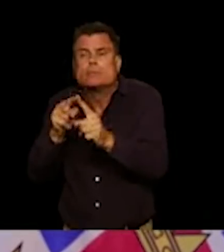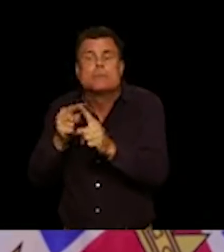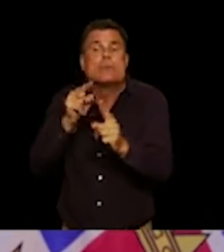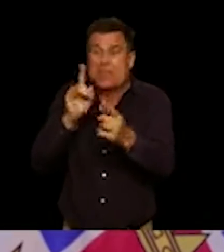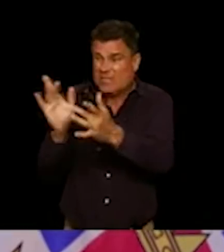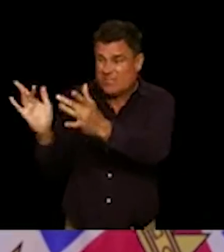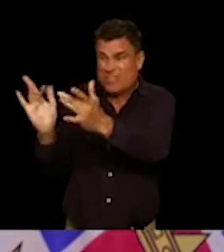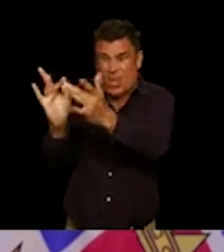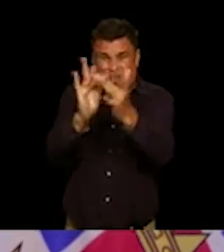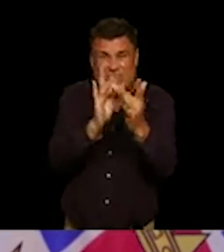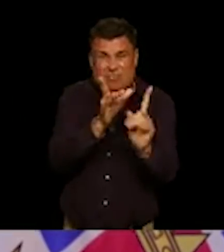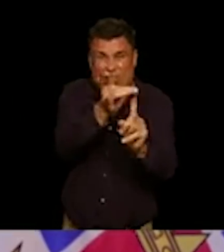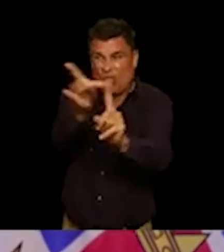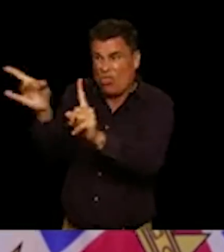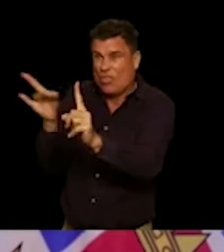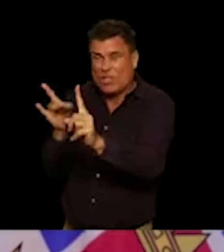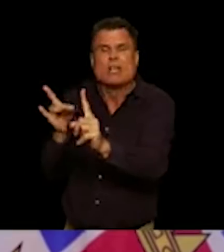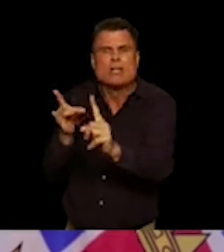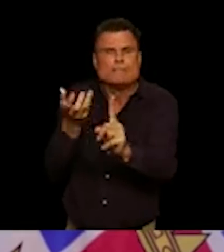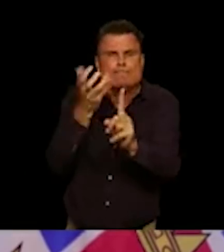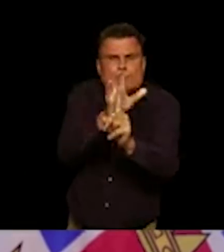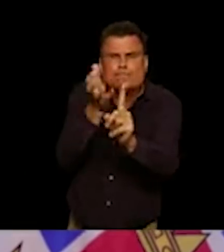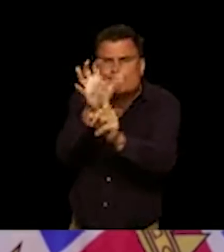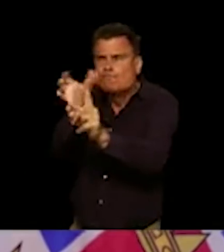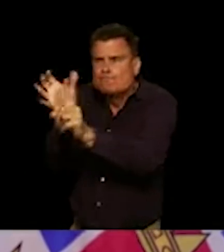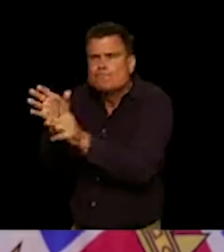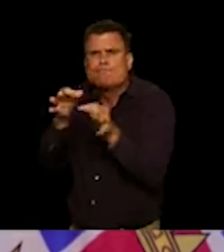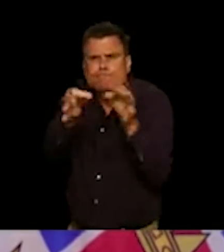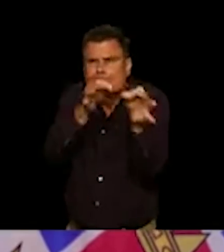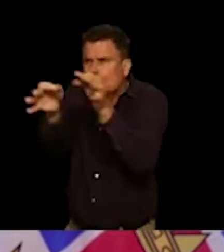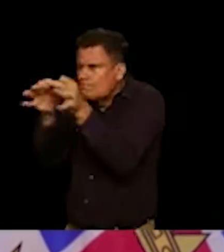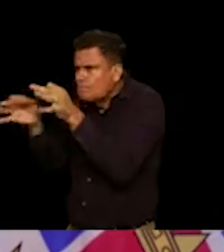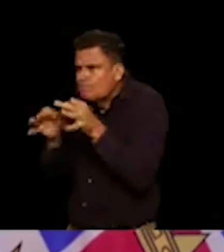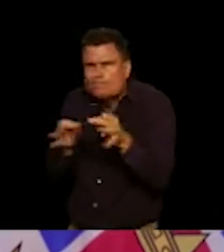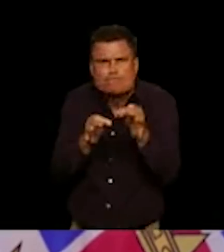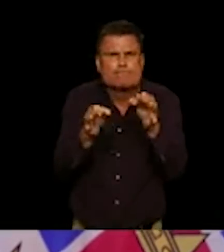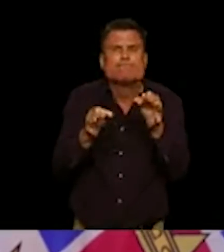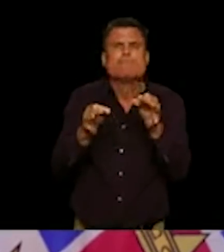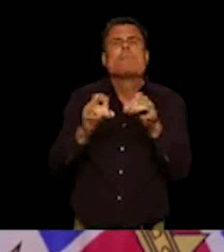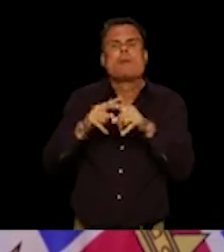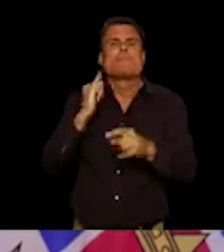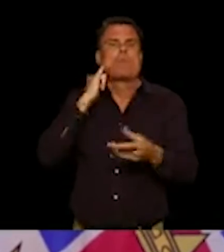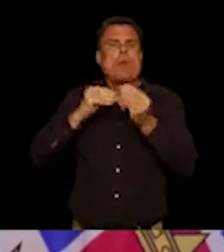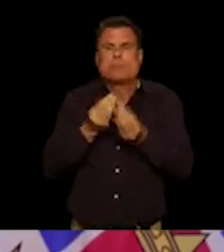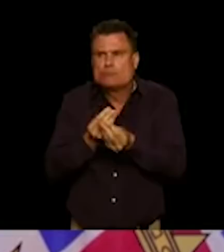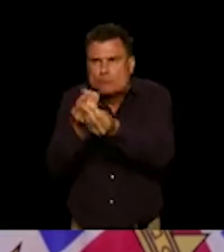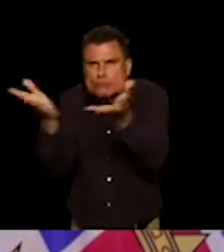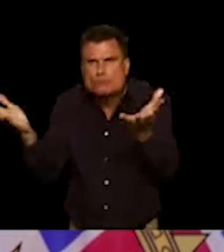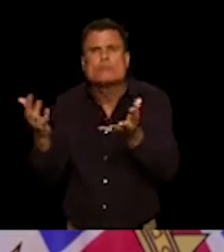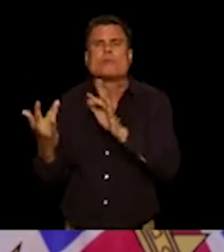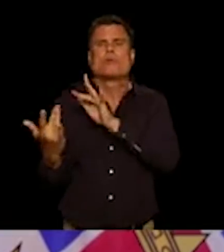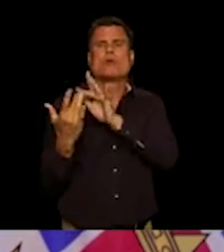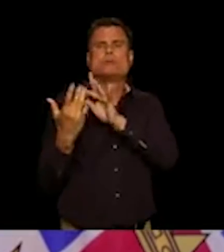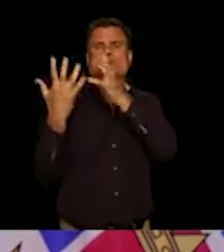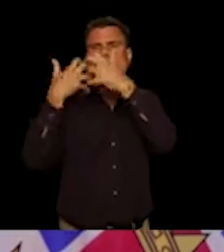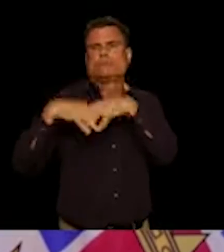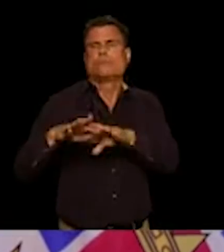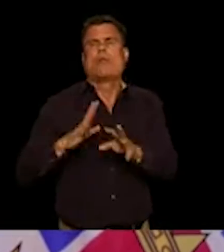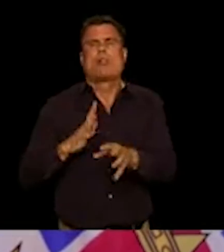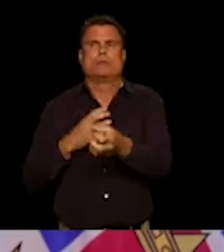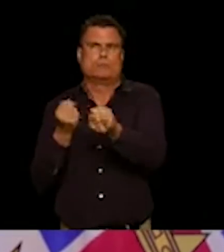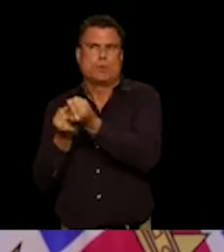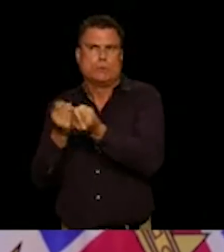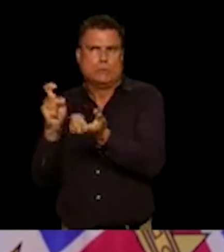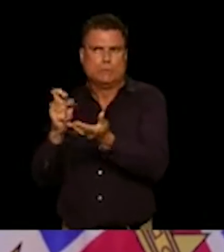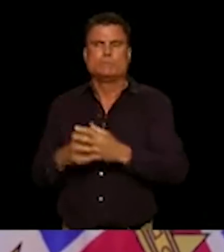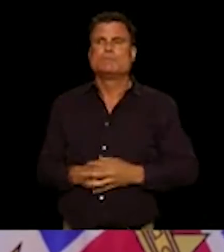ill, and so they can get tested rapidly. For others, they may have had very close contact, and that's often people that